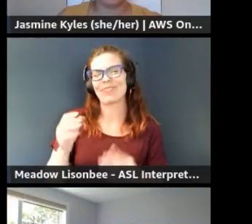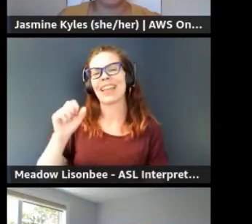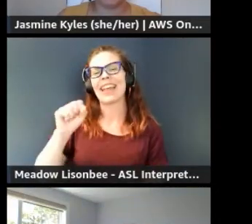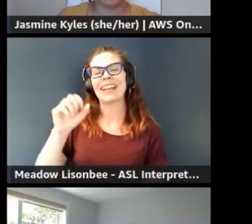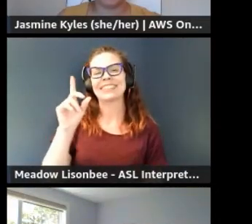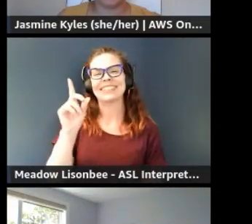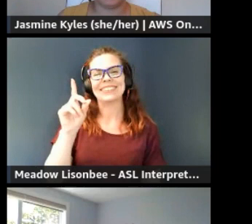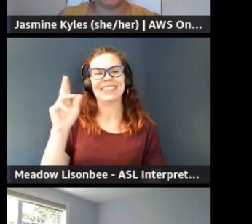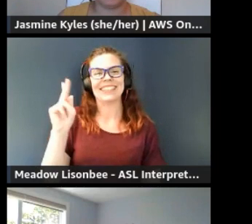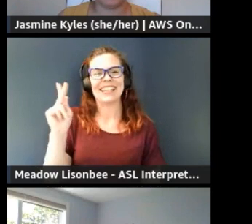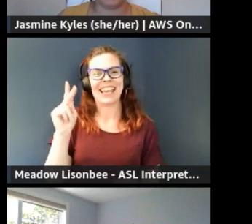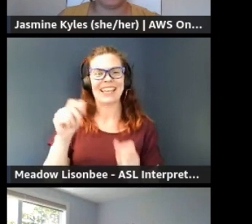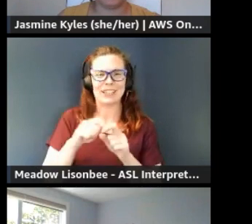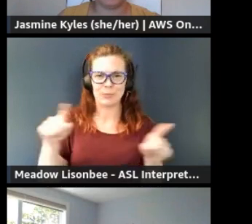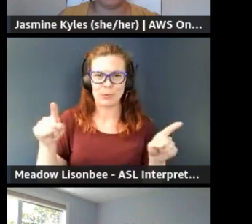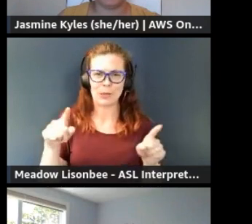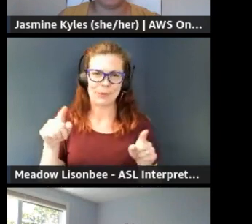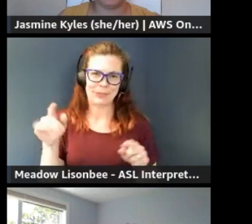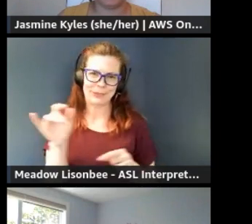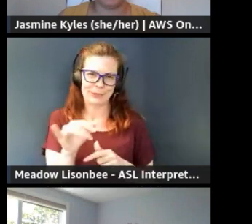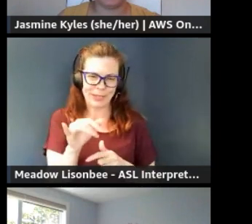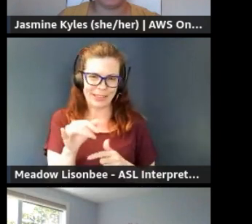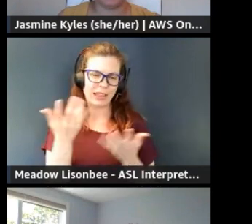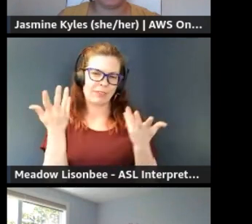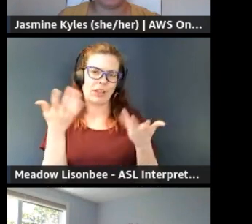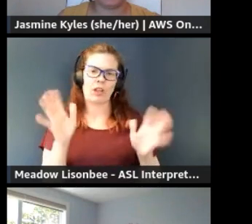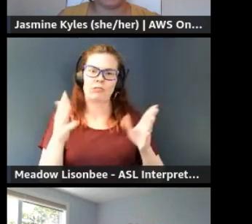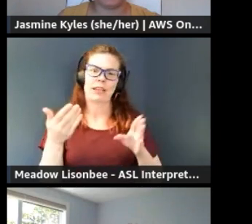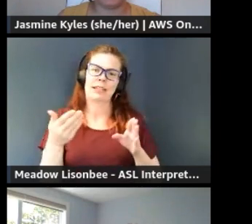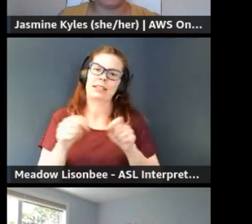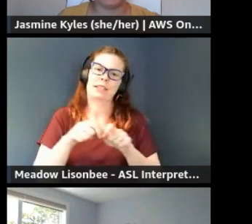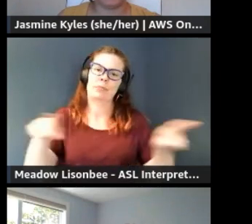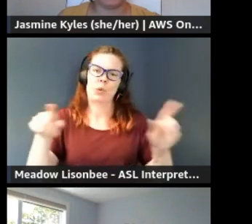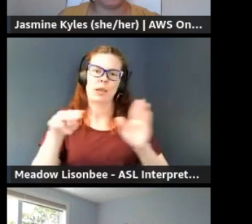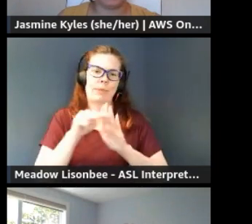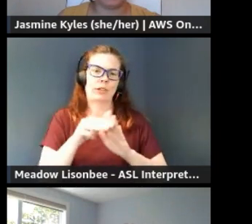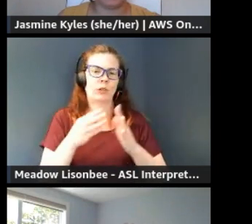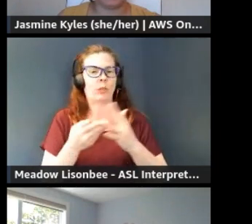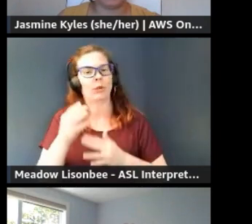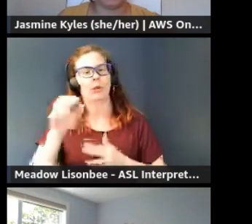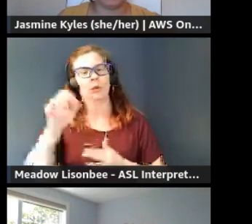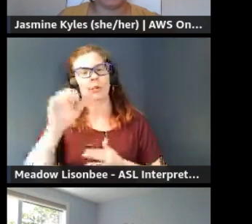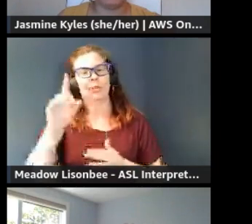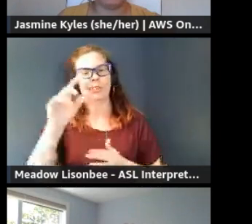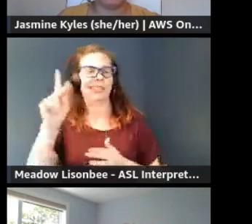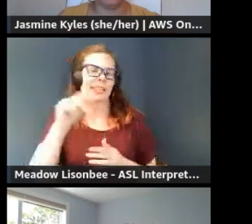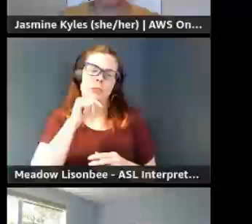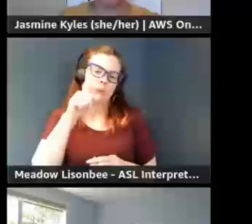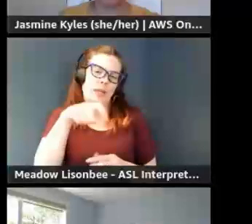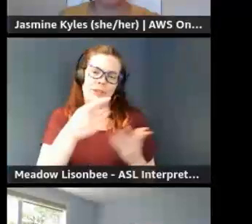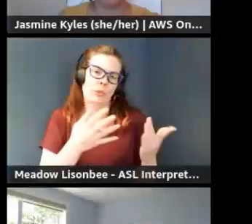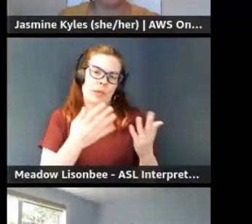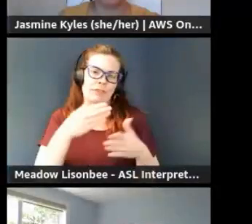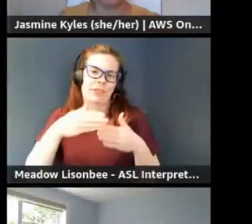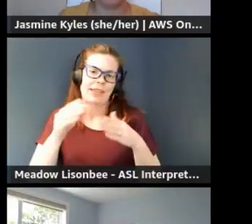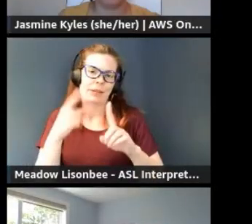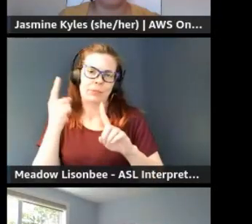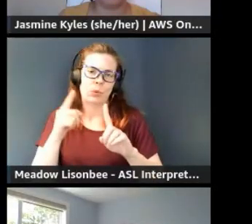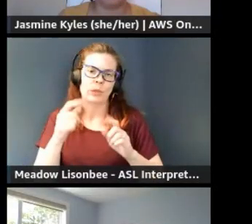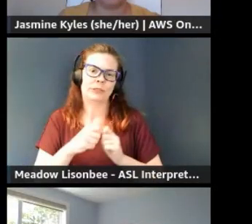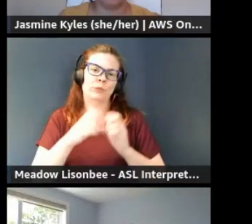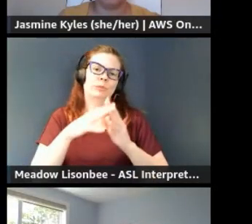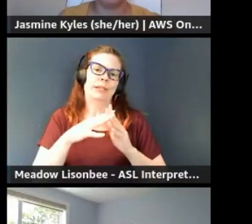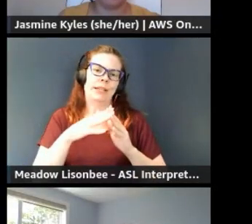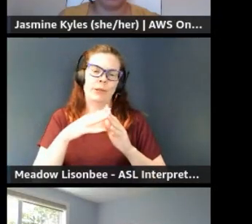SDK deployments as well. And I have already pre-deployed models through the SDK. So we don't have to wait on the endpoint to spin up and the model to